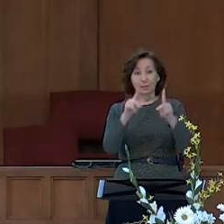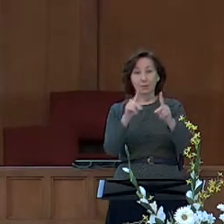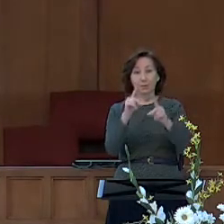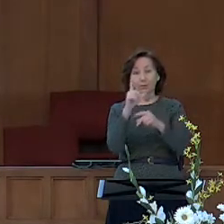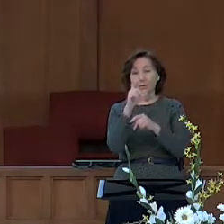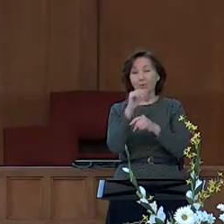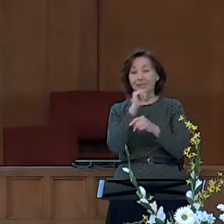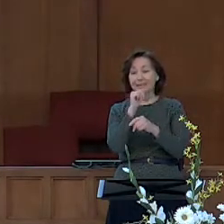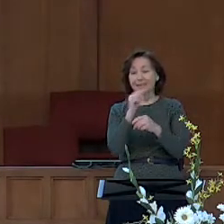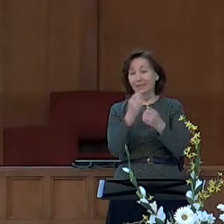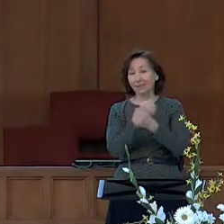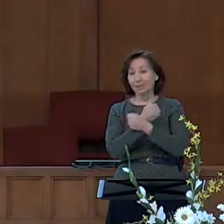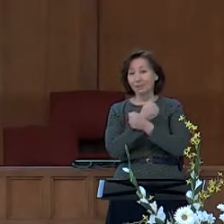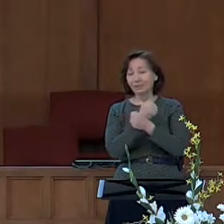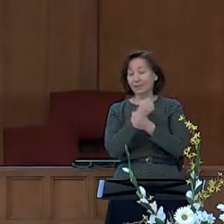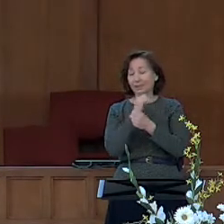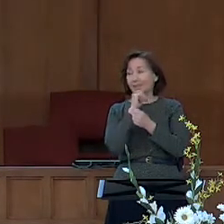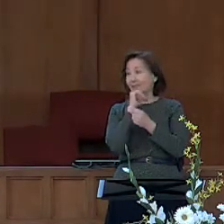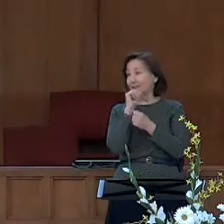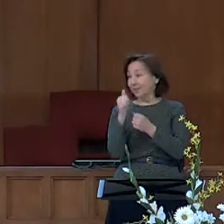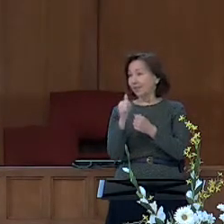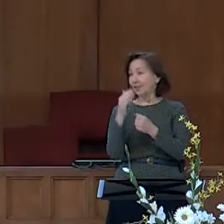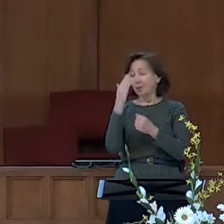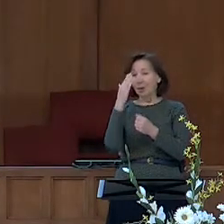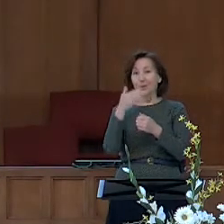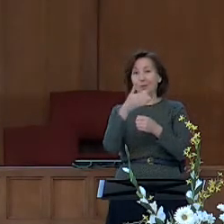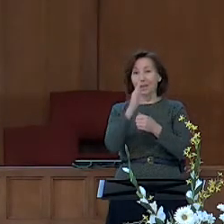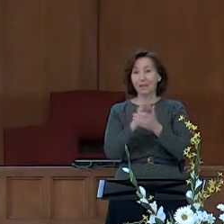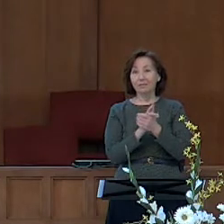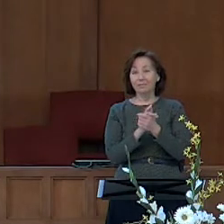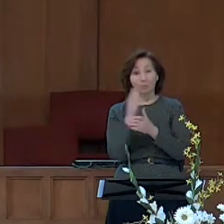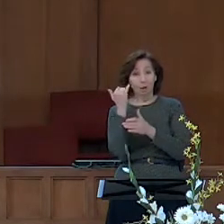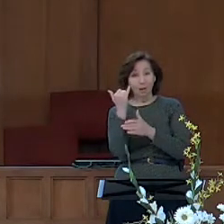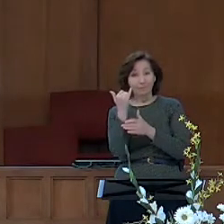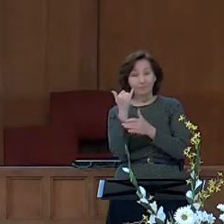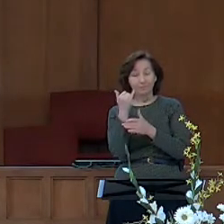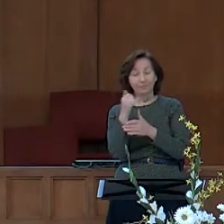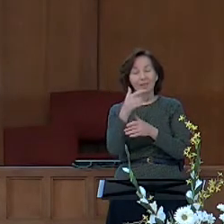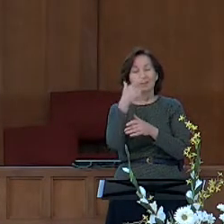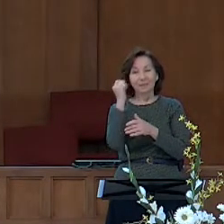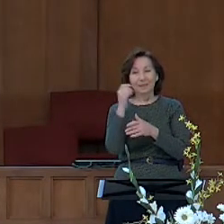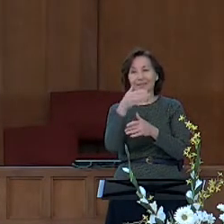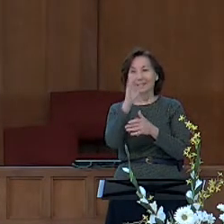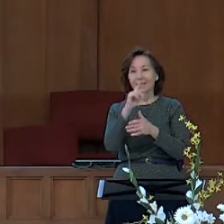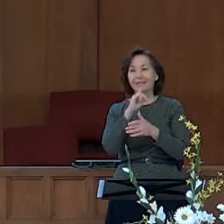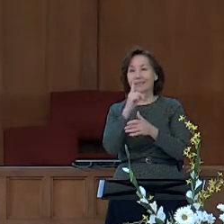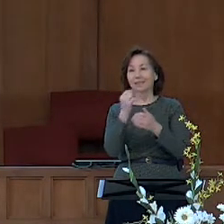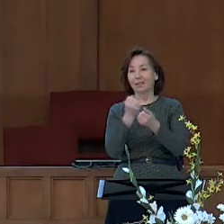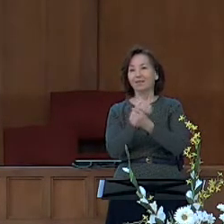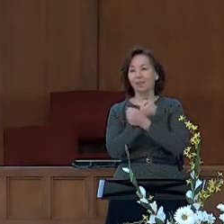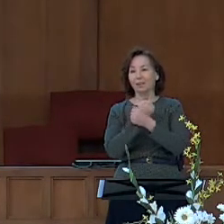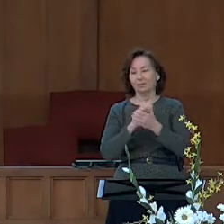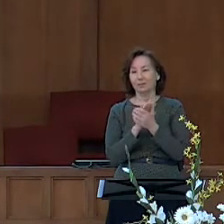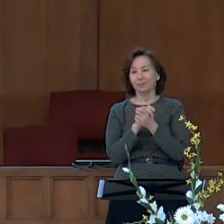not love does not know God. Why? Because God is love.